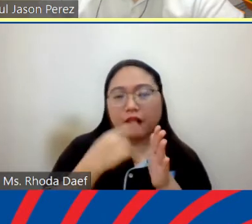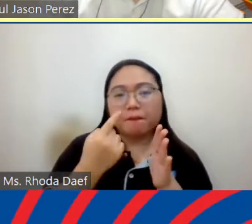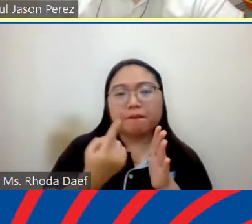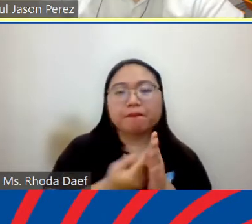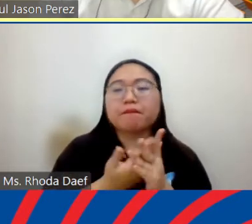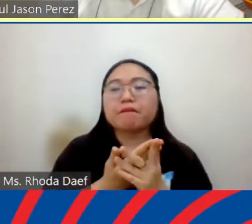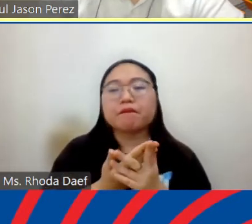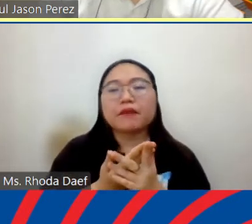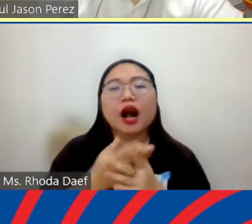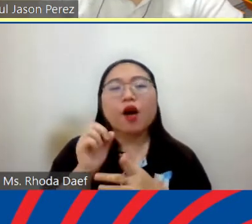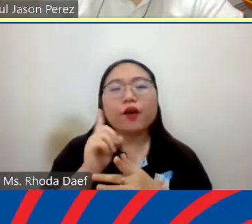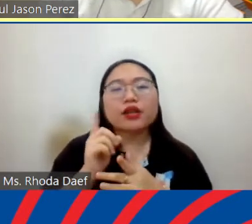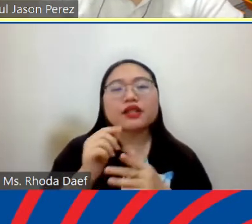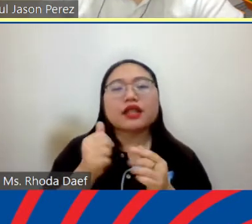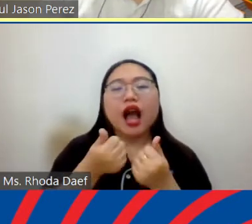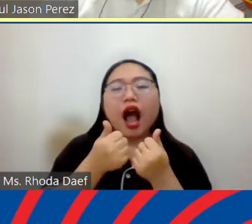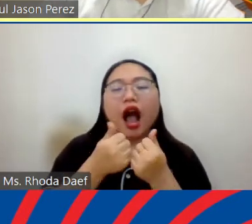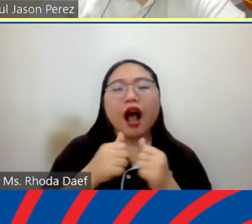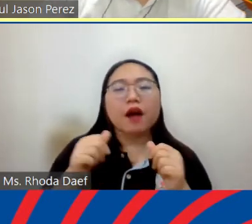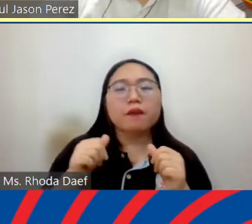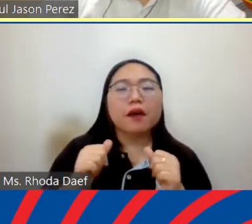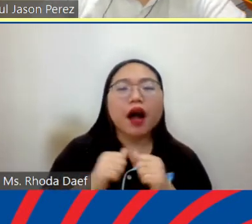are available out there.